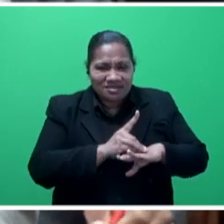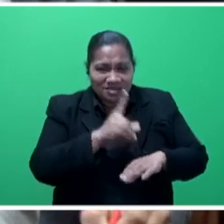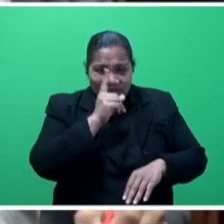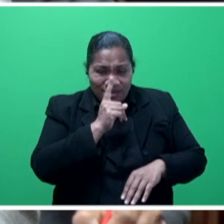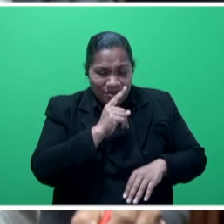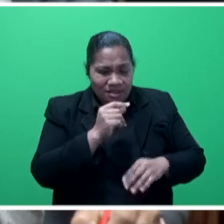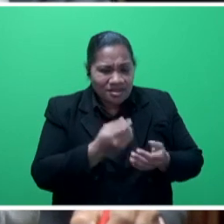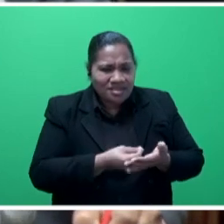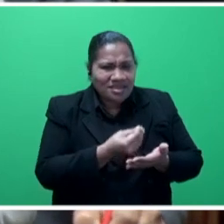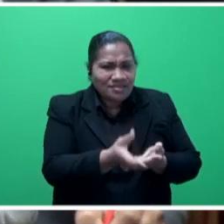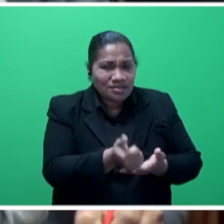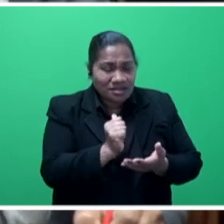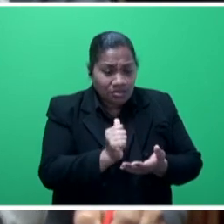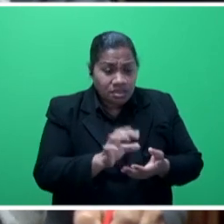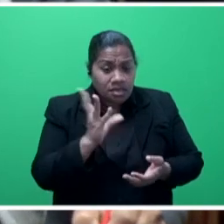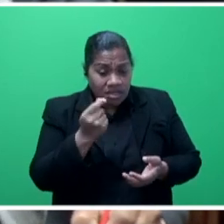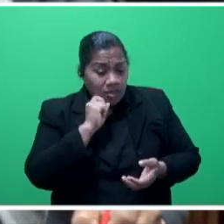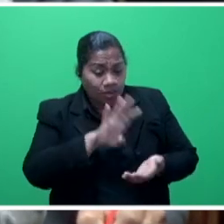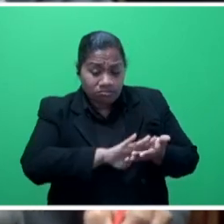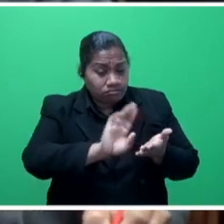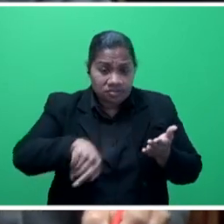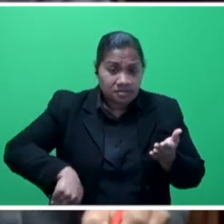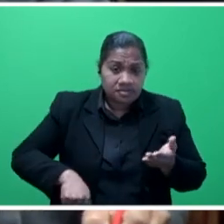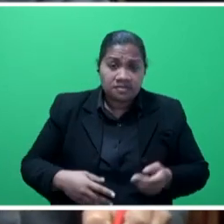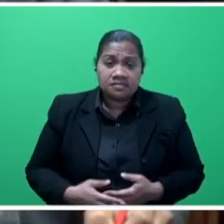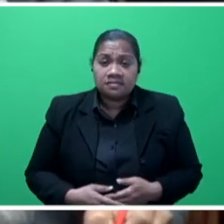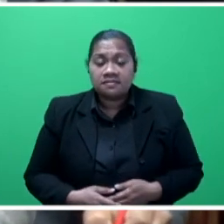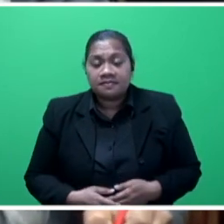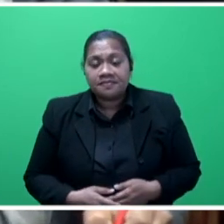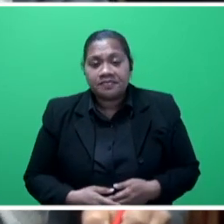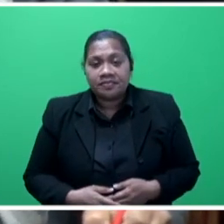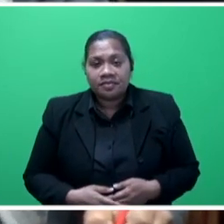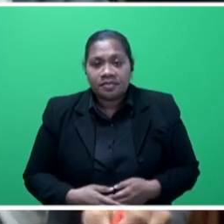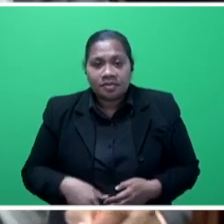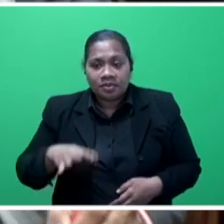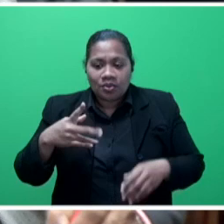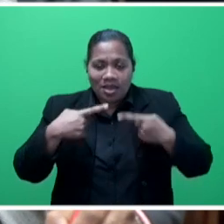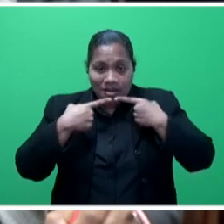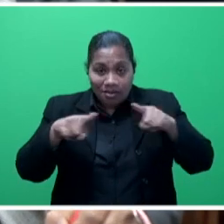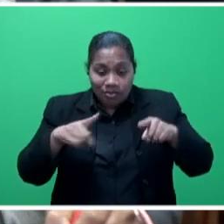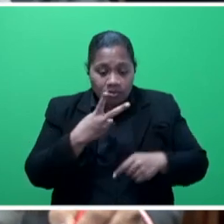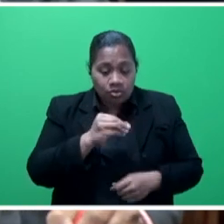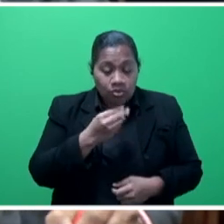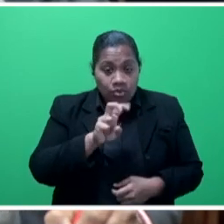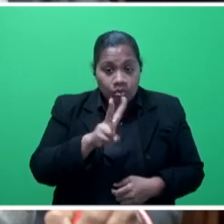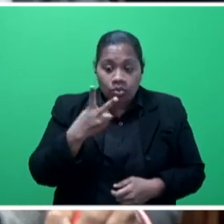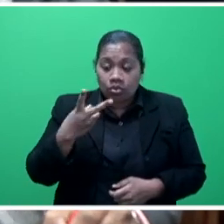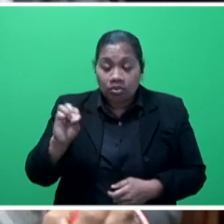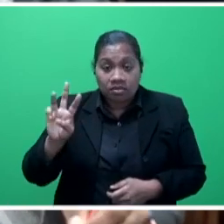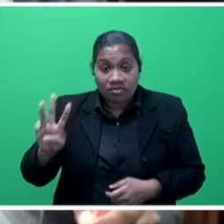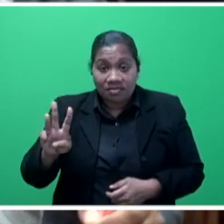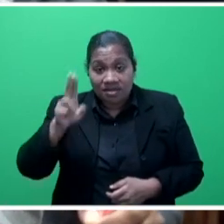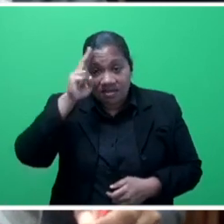on? Mr. Speaker, sir, since the announcement of the 2022-2023 national budget,